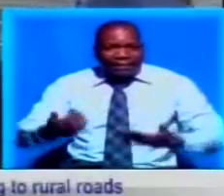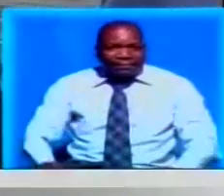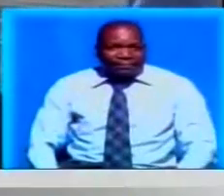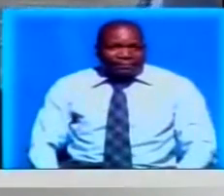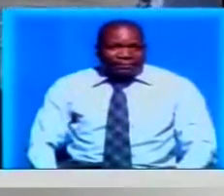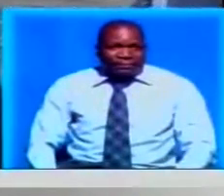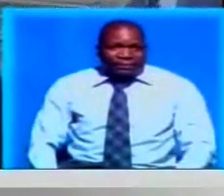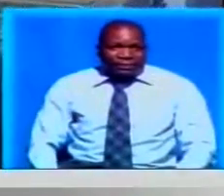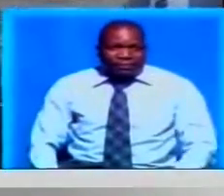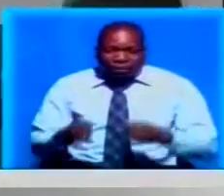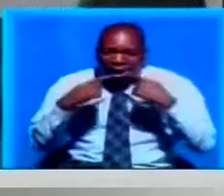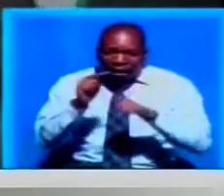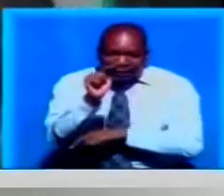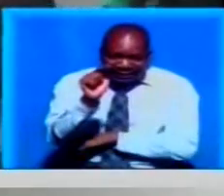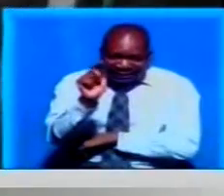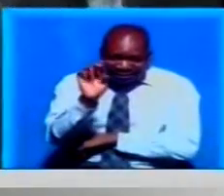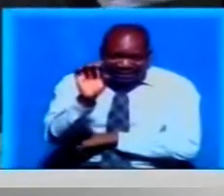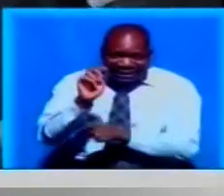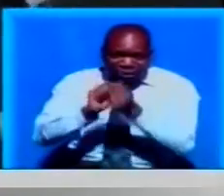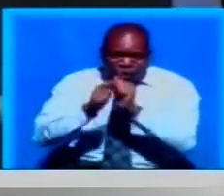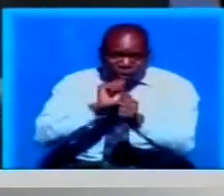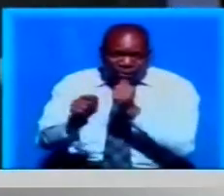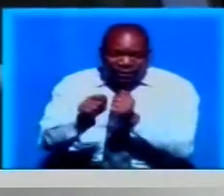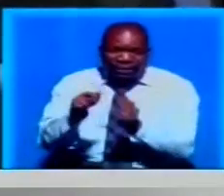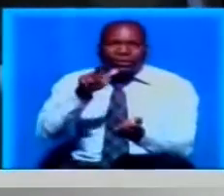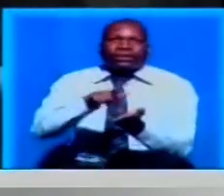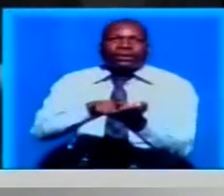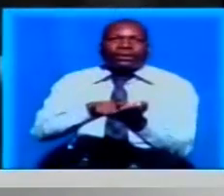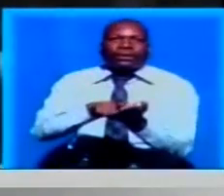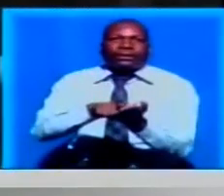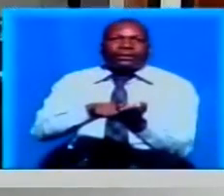Etambuyu Katota, ZNBC Sports, Lusaka.